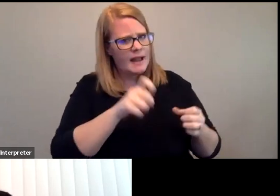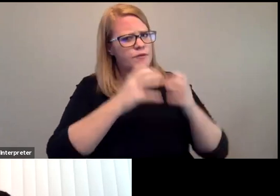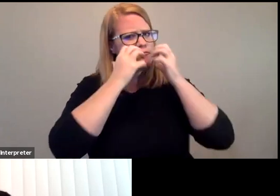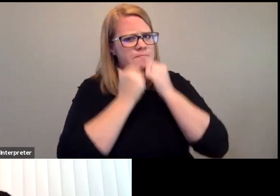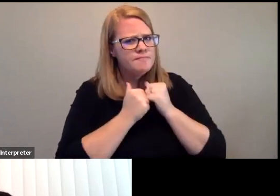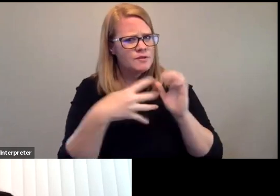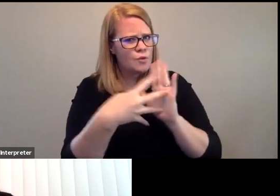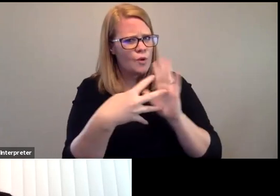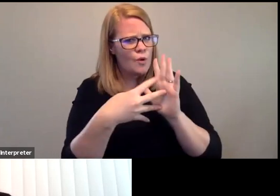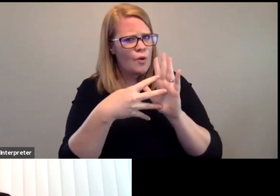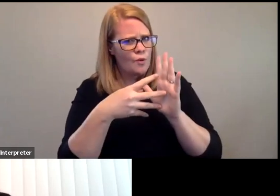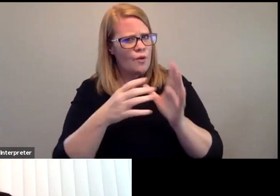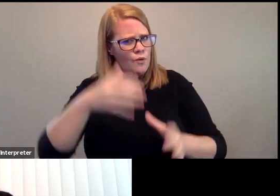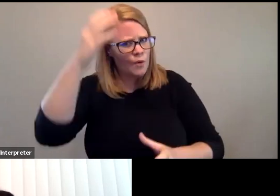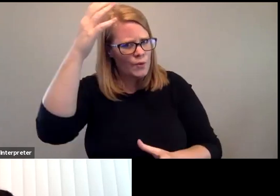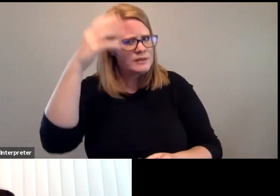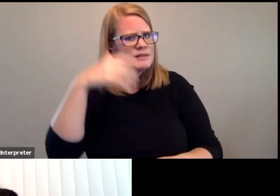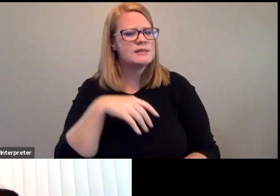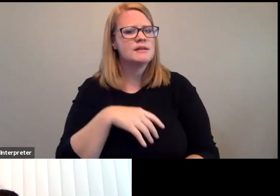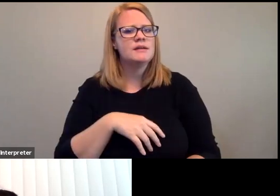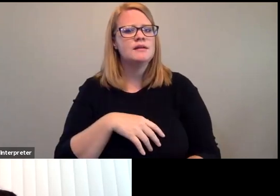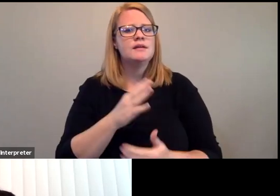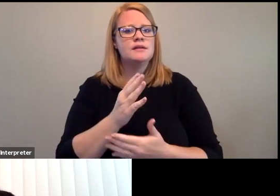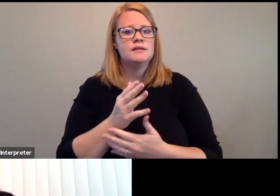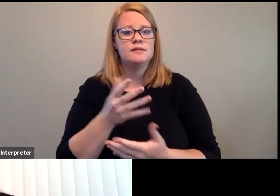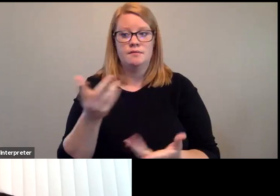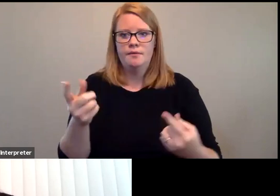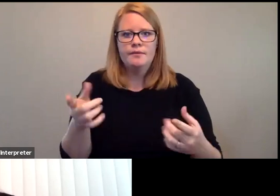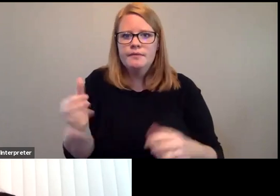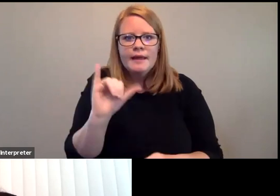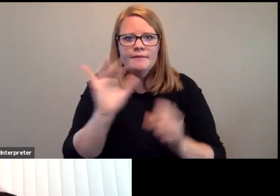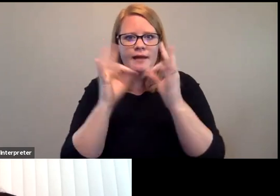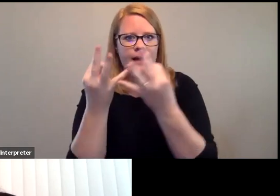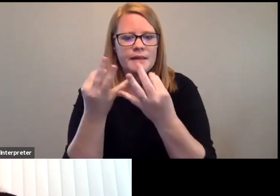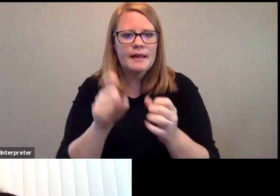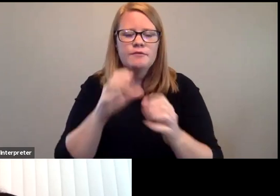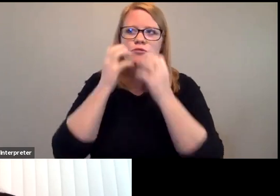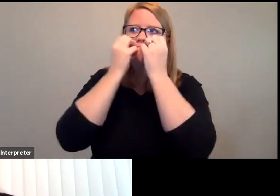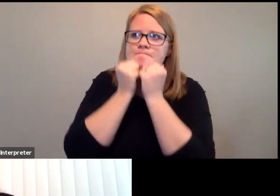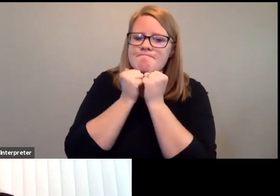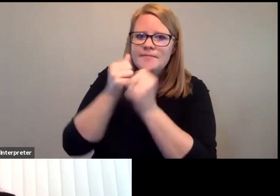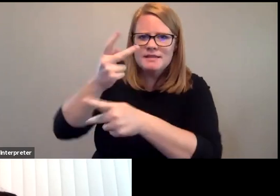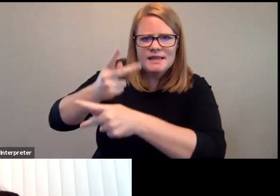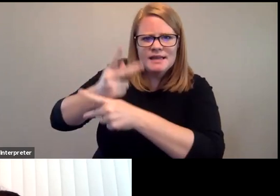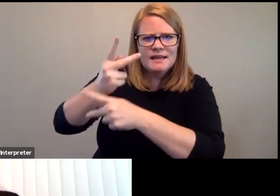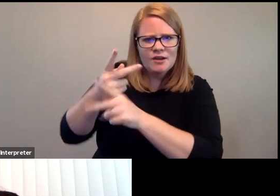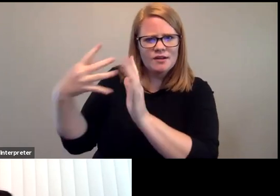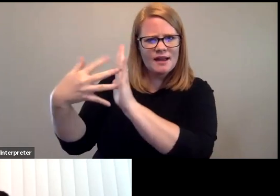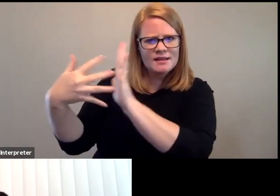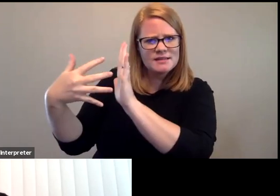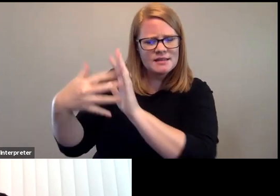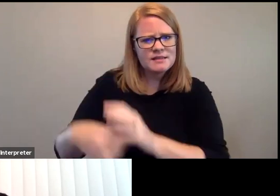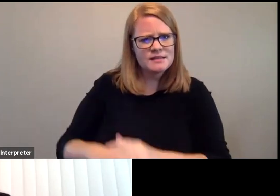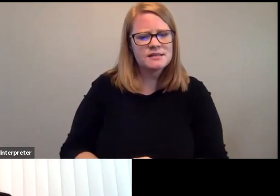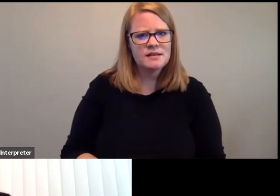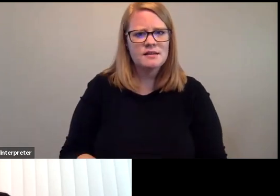as people look at them as relatives, you know, they're our family. And especially because you see them so grouped